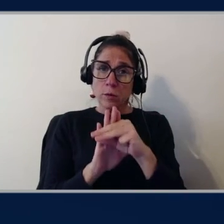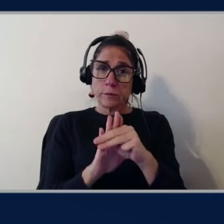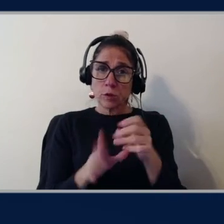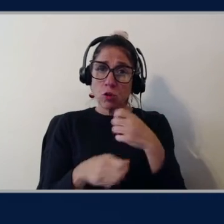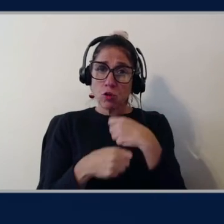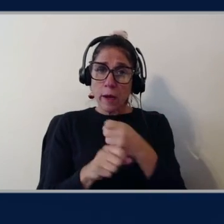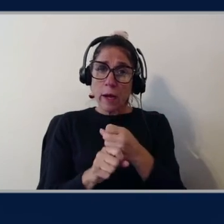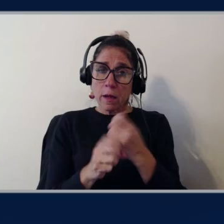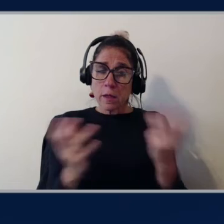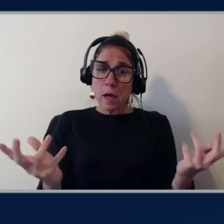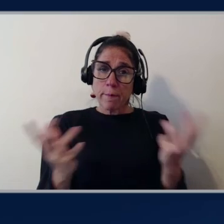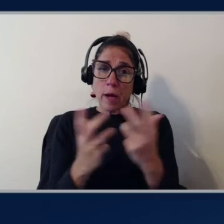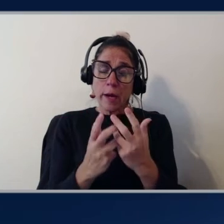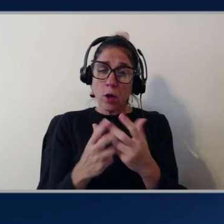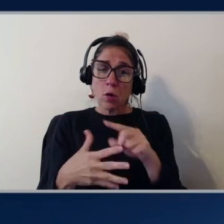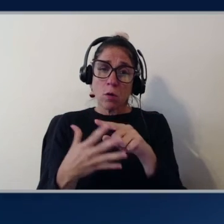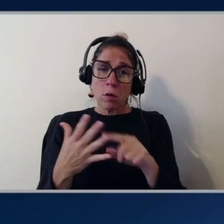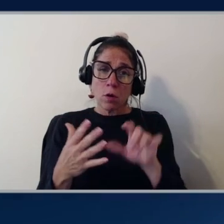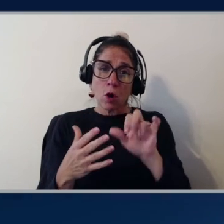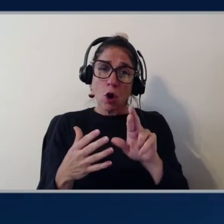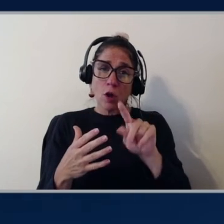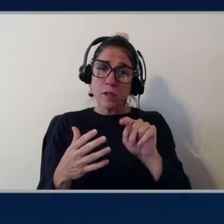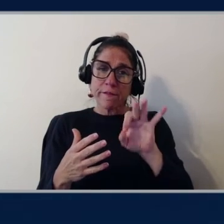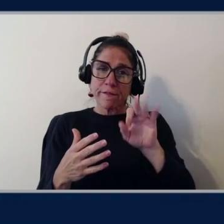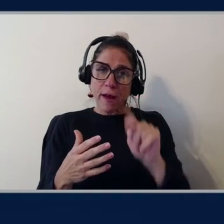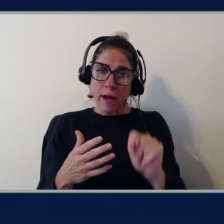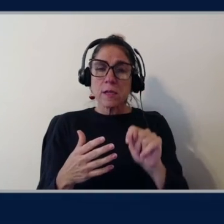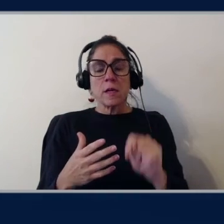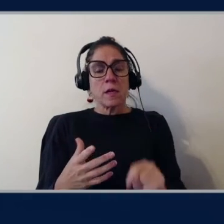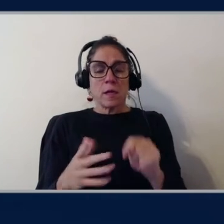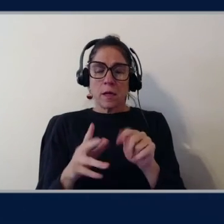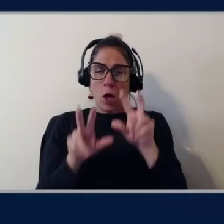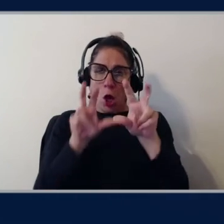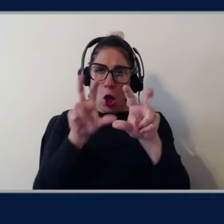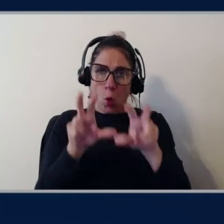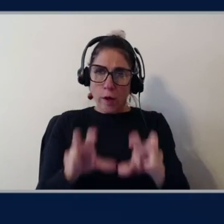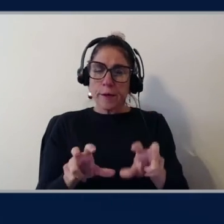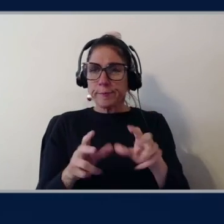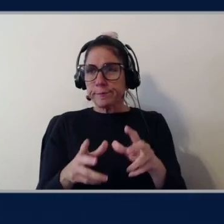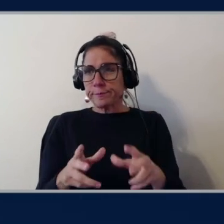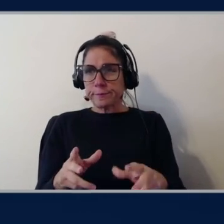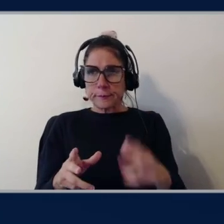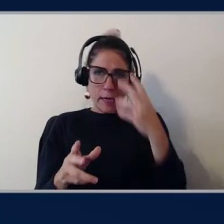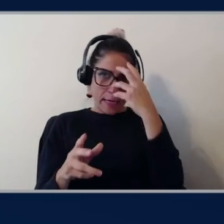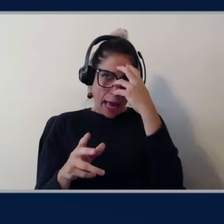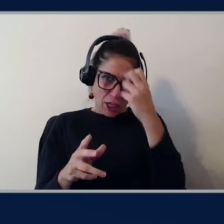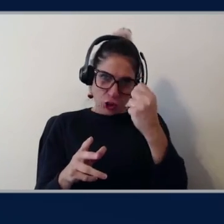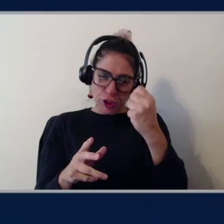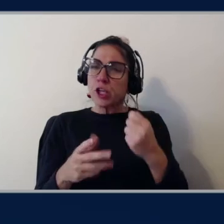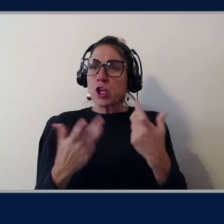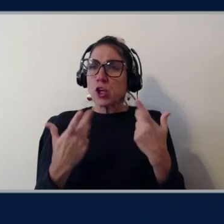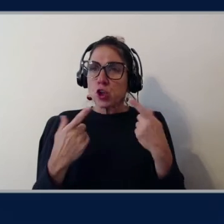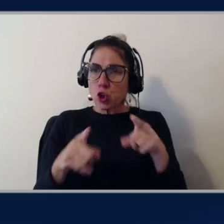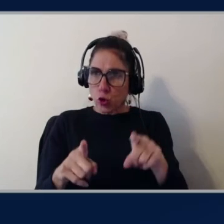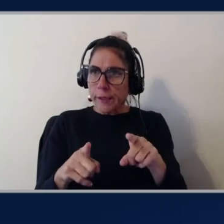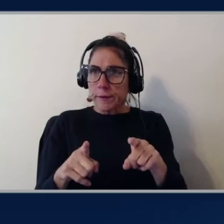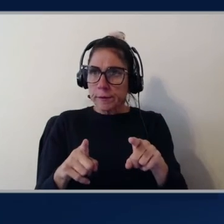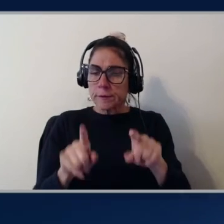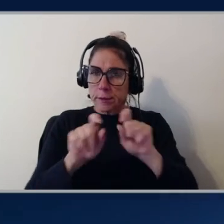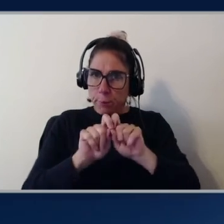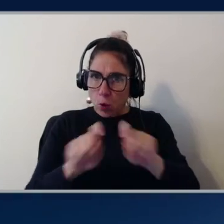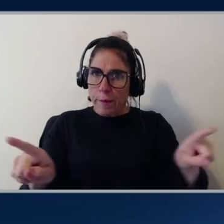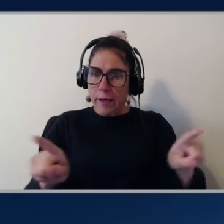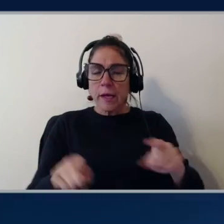compiled artifacts, and then load it and cache it during deployment. Right. Yeah. So that way it improves the overall experience